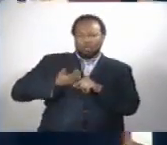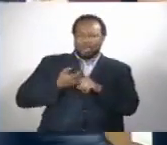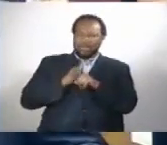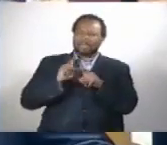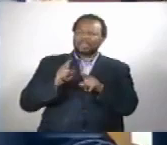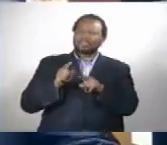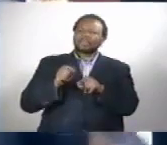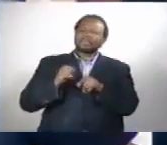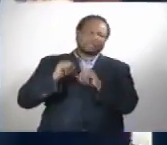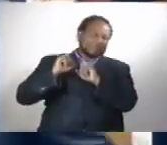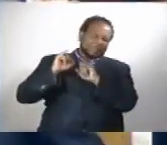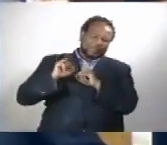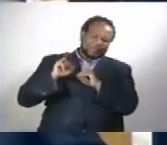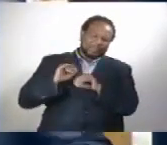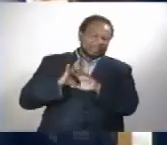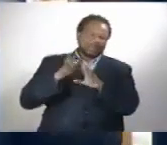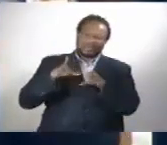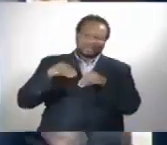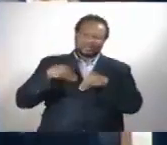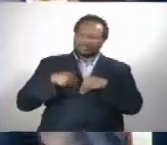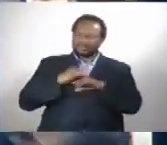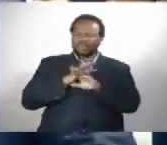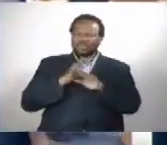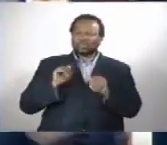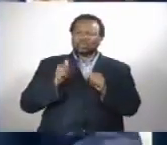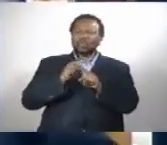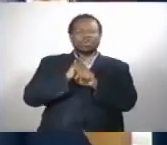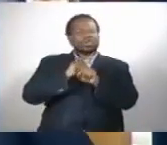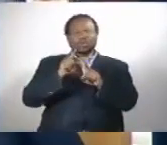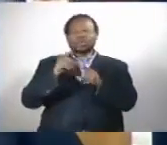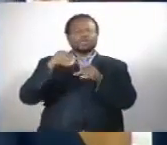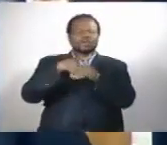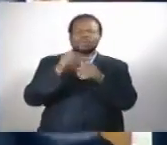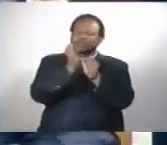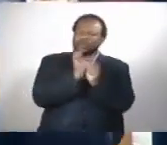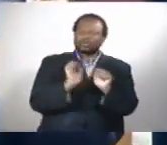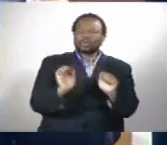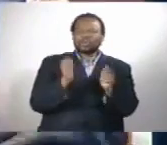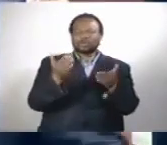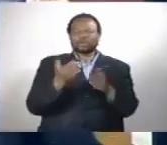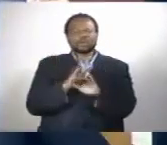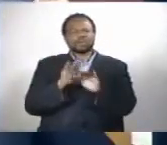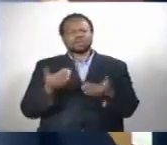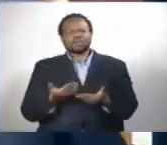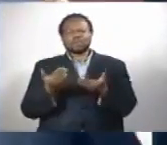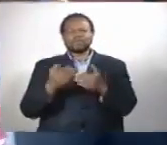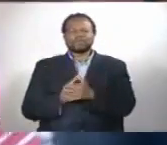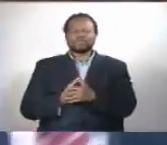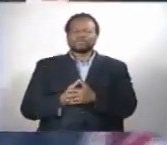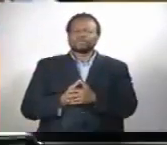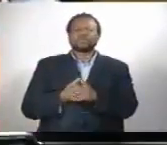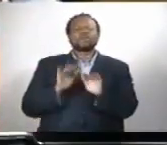it's archaic, it's uncivilized, it does not belong to a democratic South Africa, and where's this parliament?